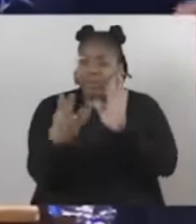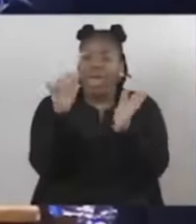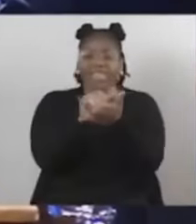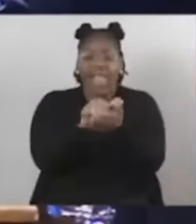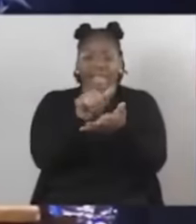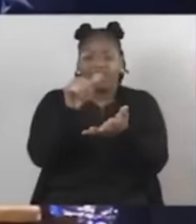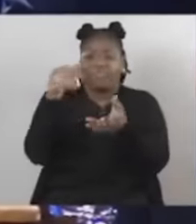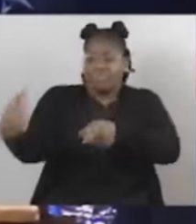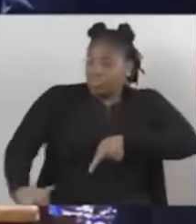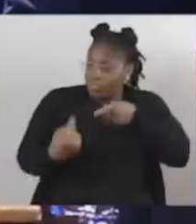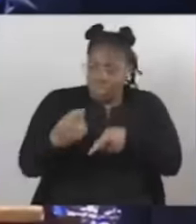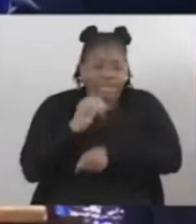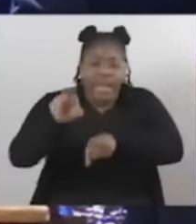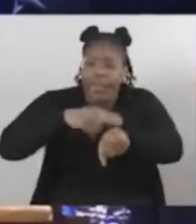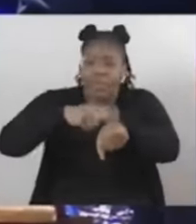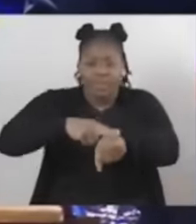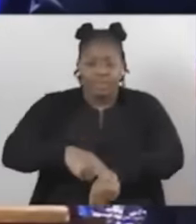Cause it ain't normal.